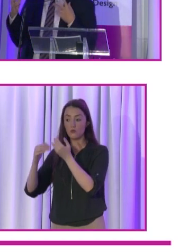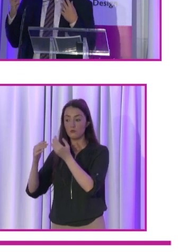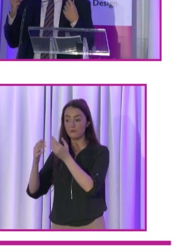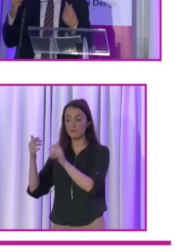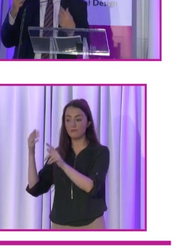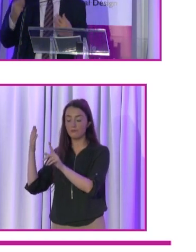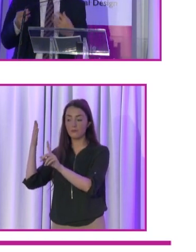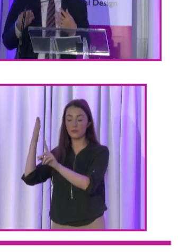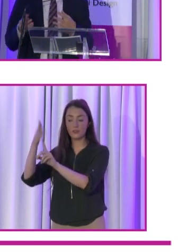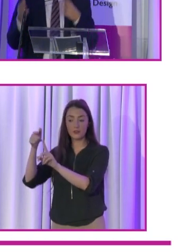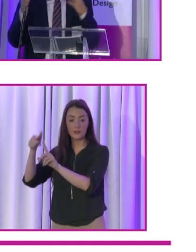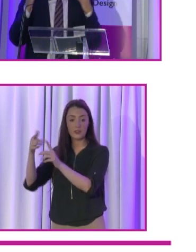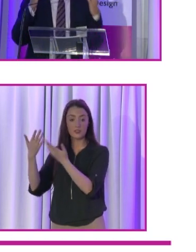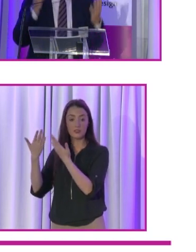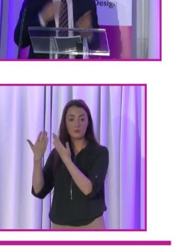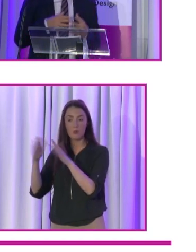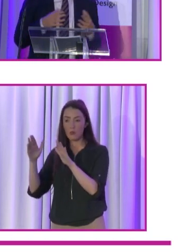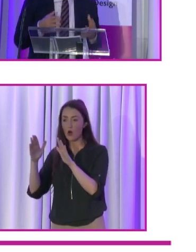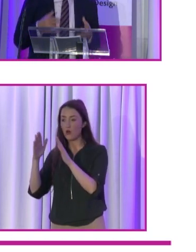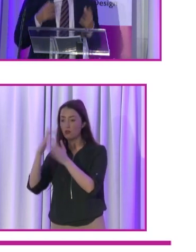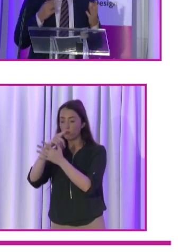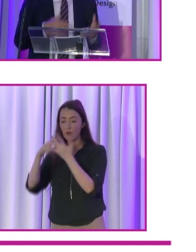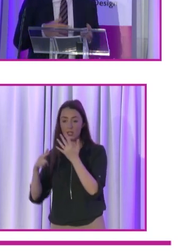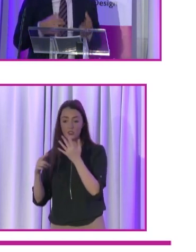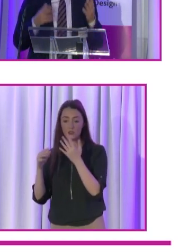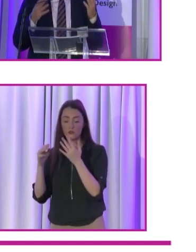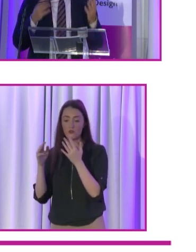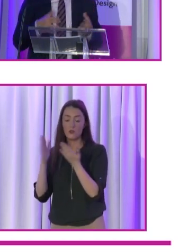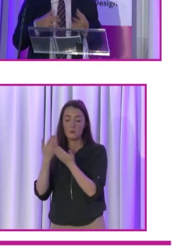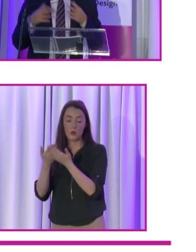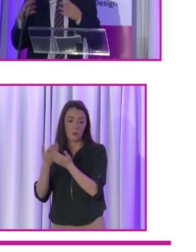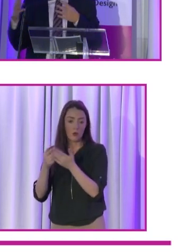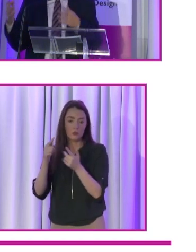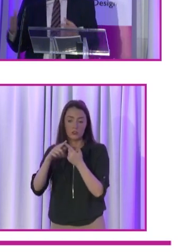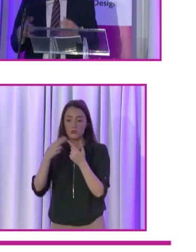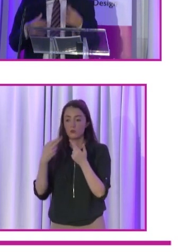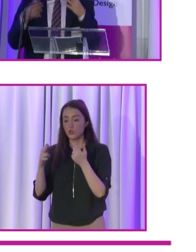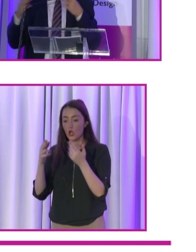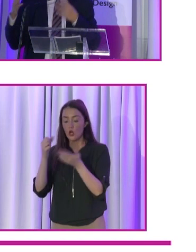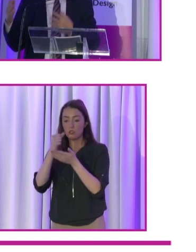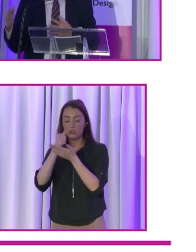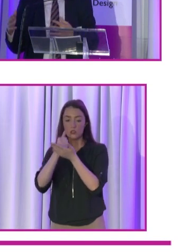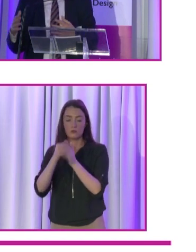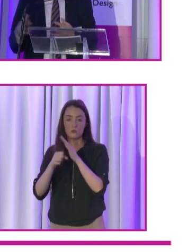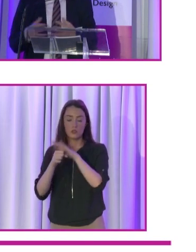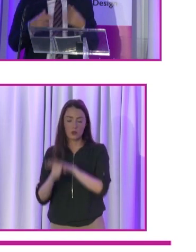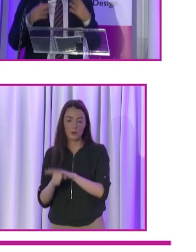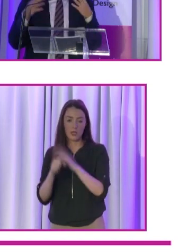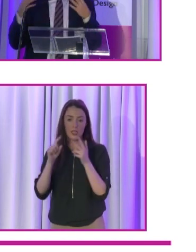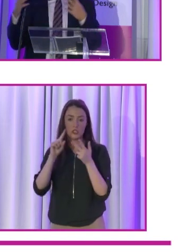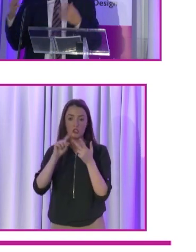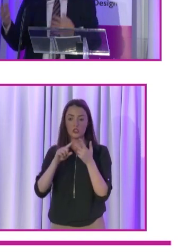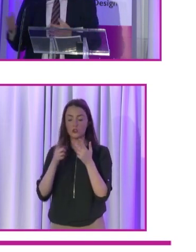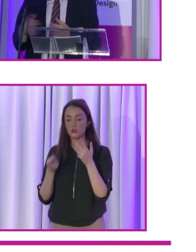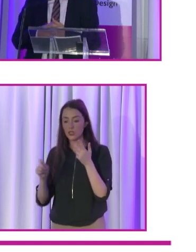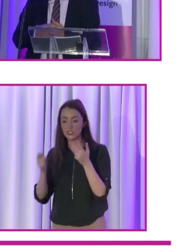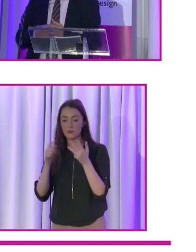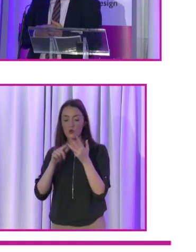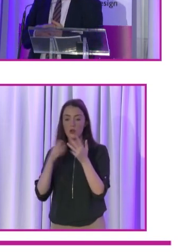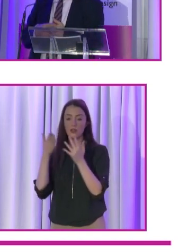of proposals from non-discrimination, equality, to accessibility, transport,